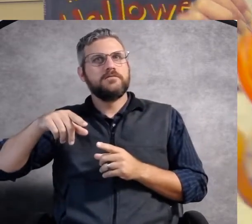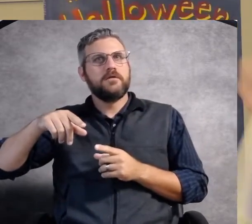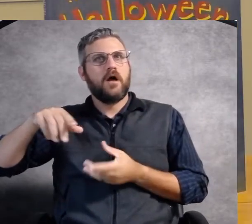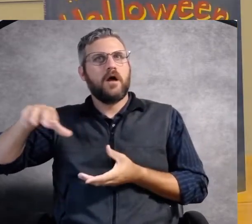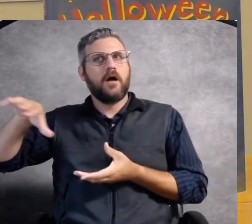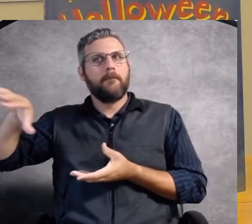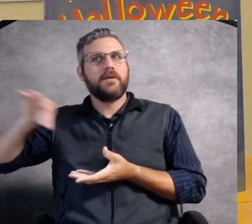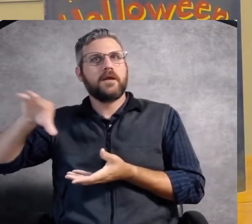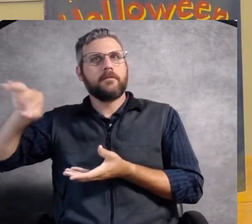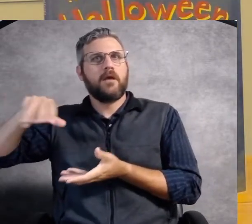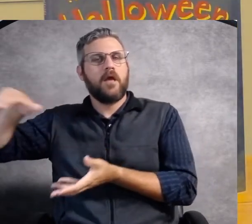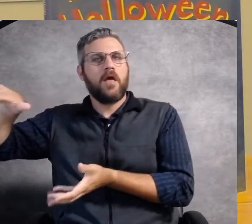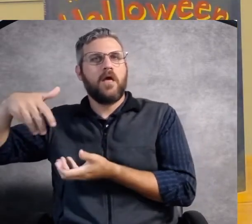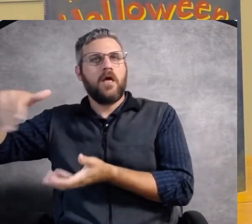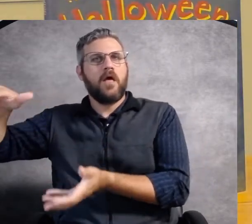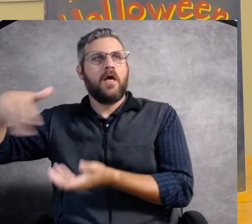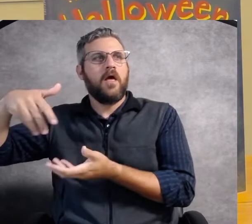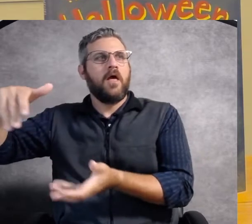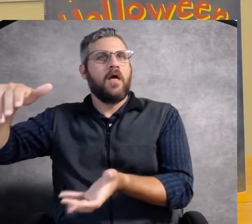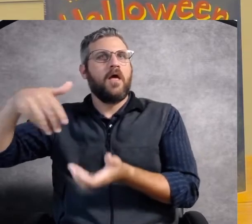Bear,